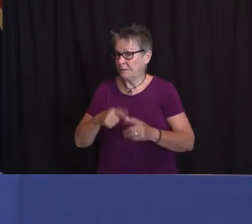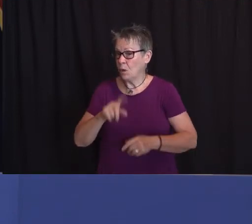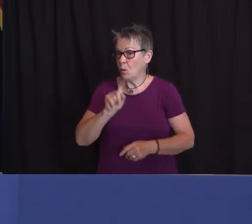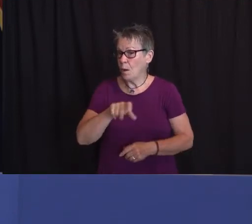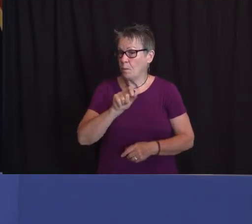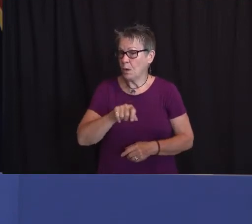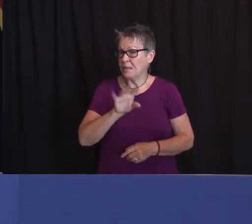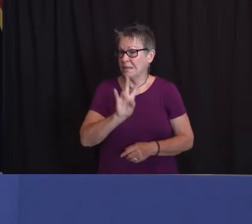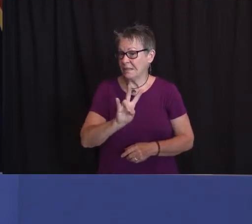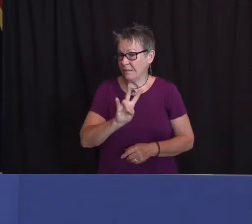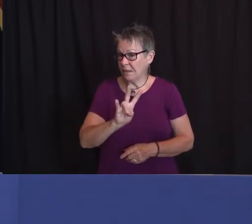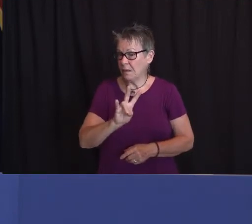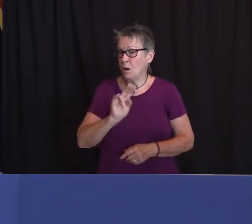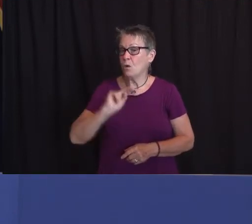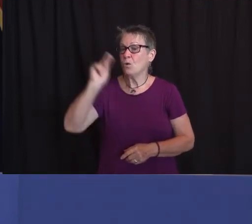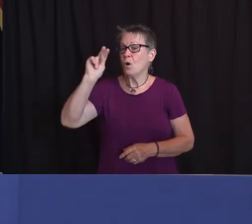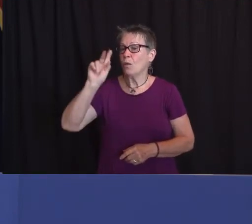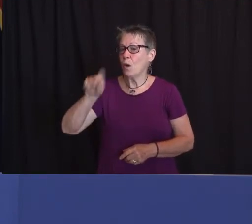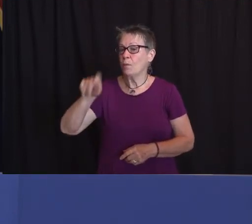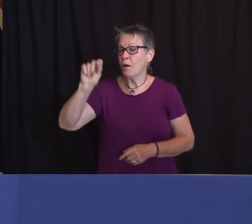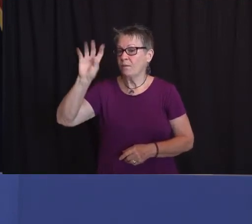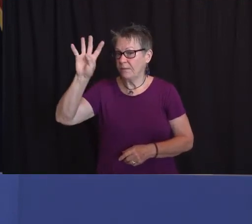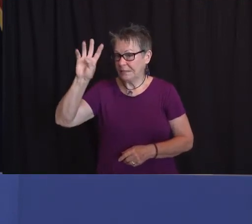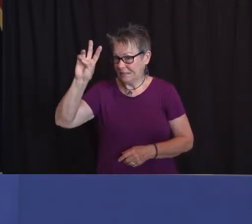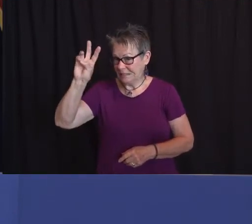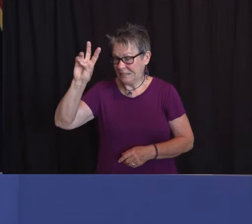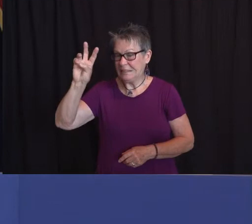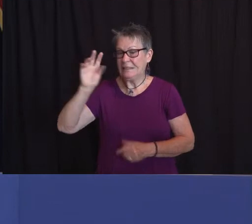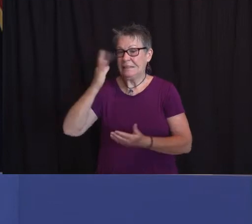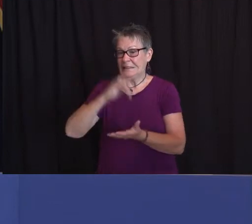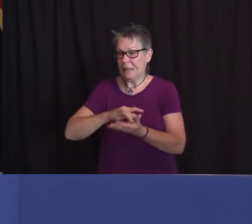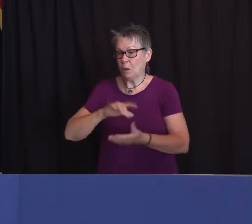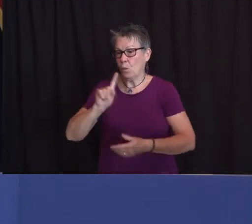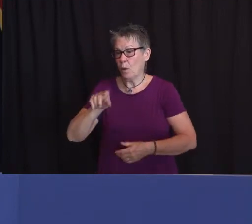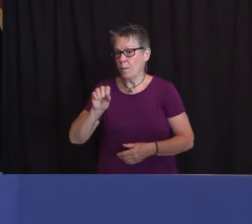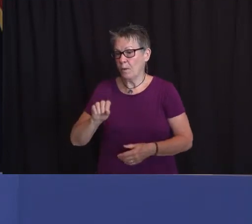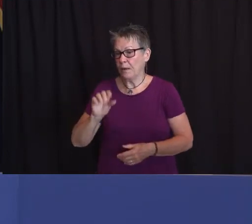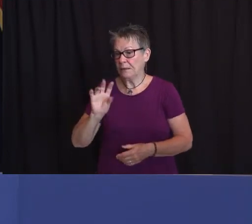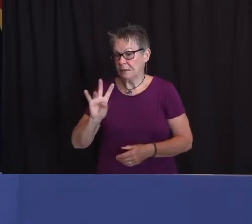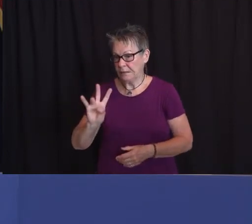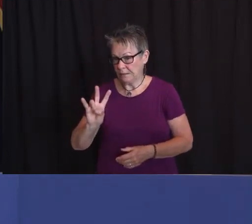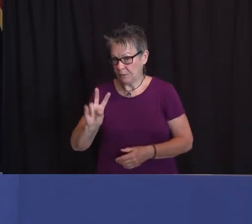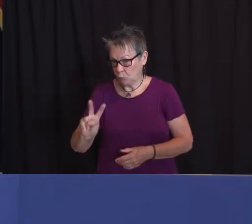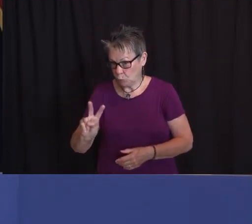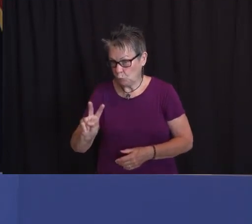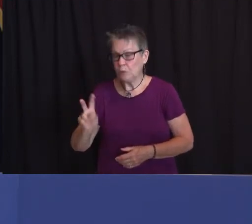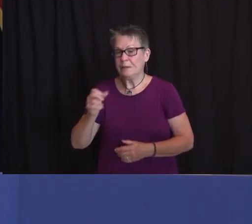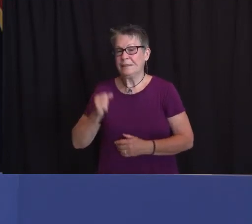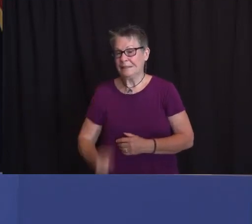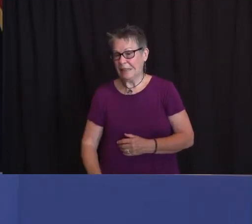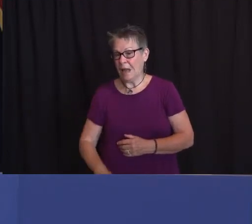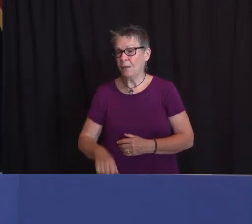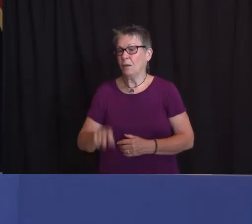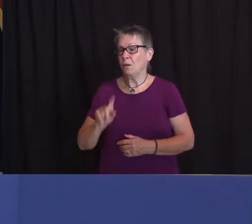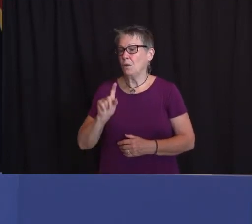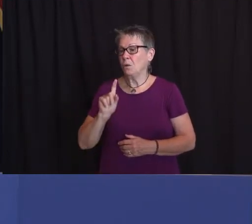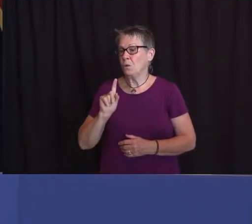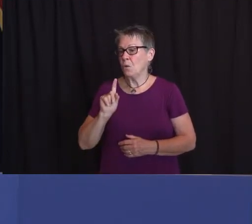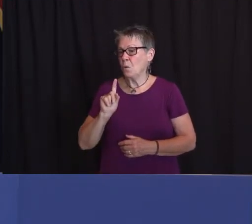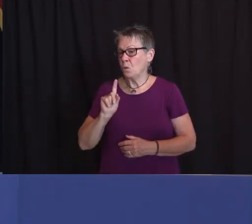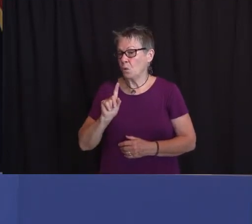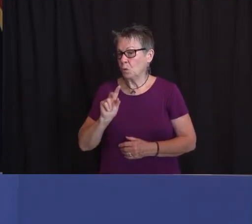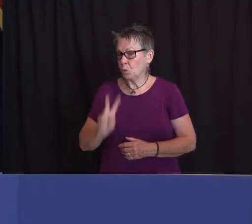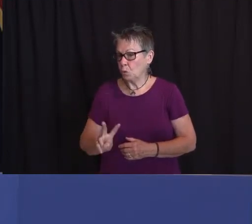state 1.46%, the central part of the state 1.72%, and I draw your attention to the southern part of the state, which is